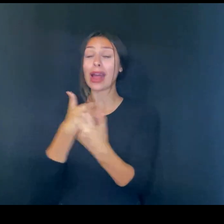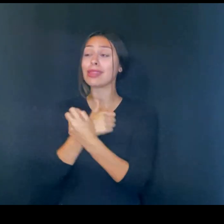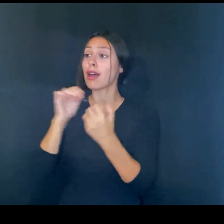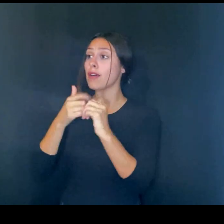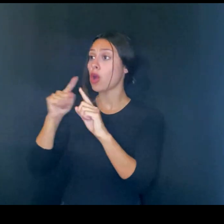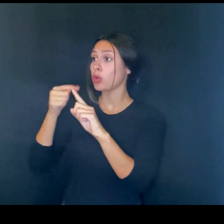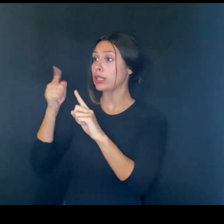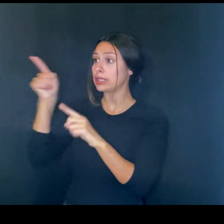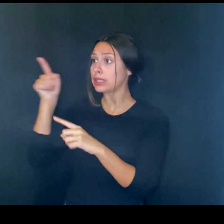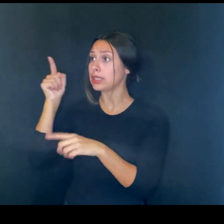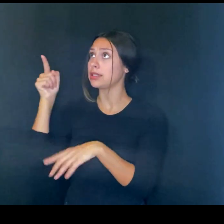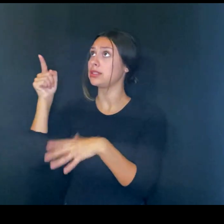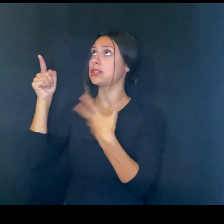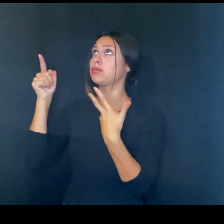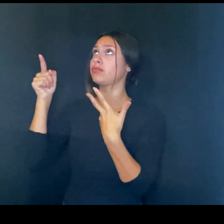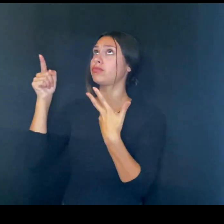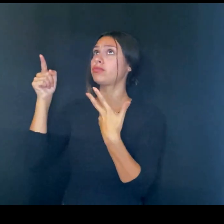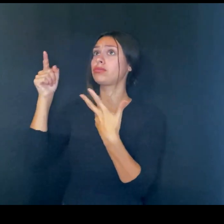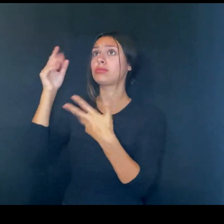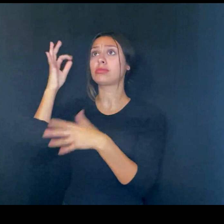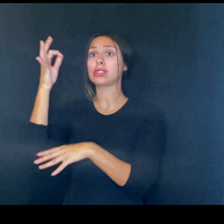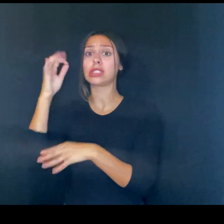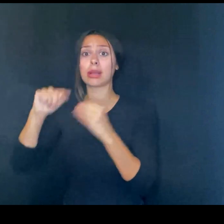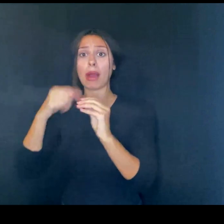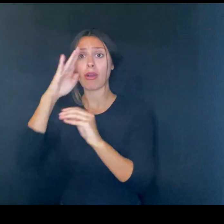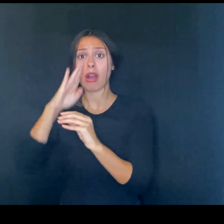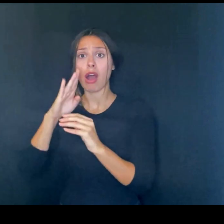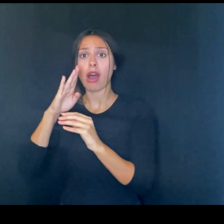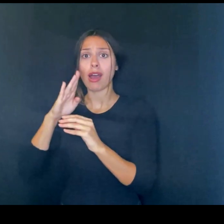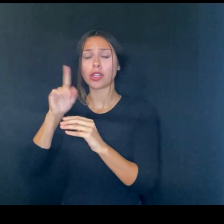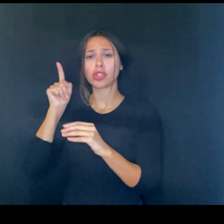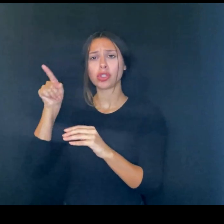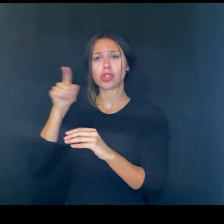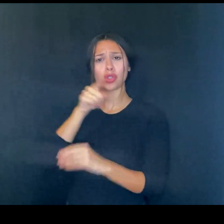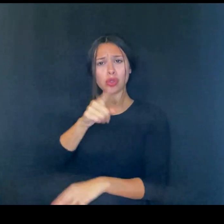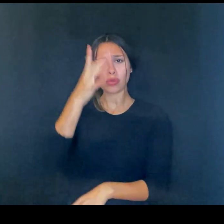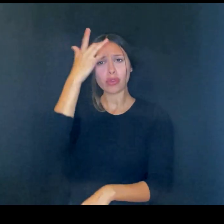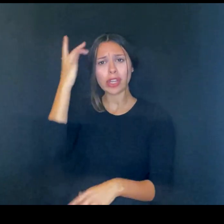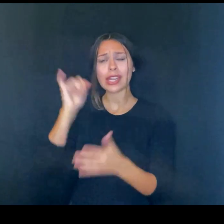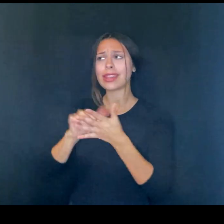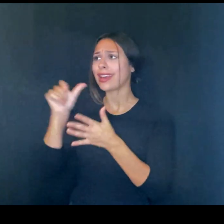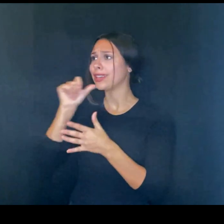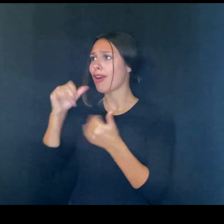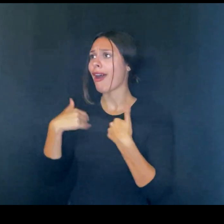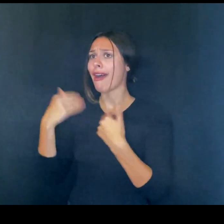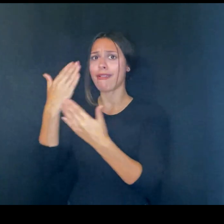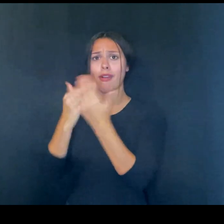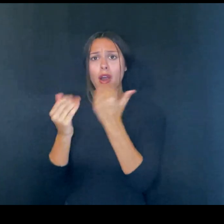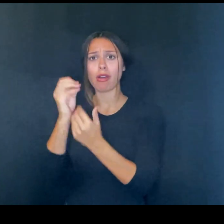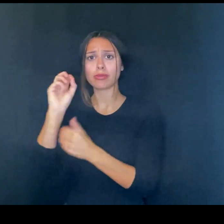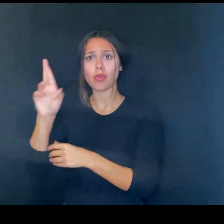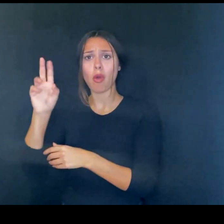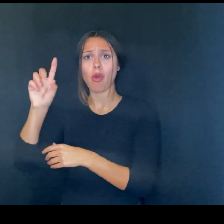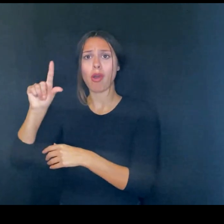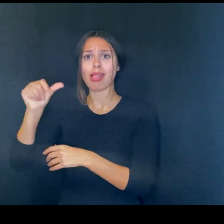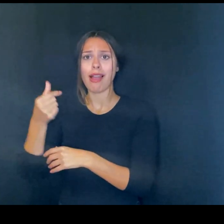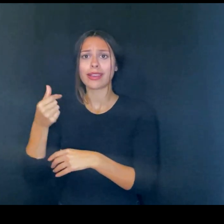whatever his message is all about, and you forget, oh yeah, this guy has no arms and no legs. That's how powerful he is when he